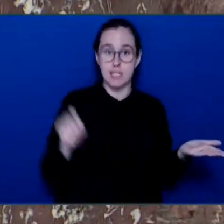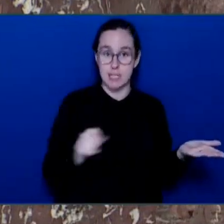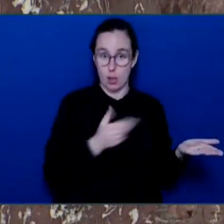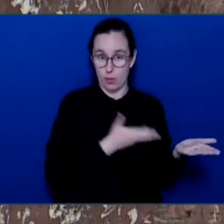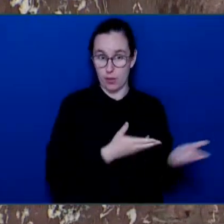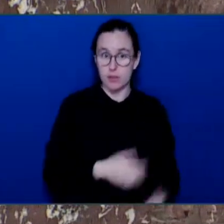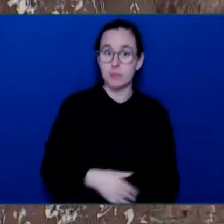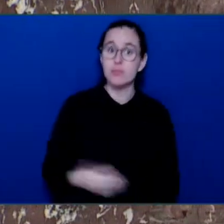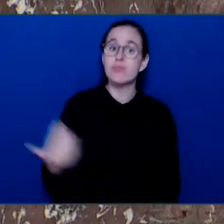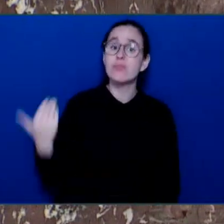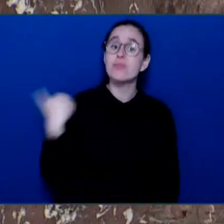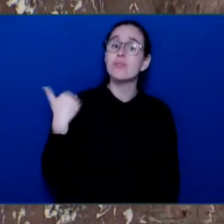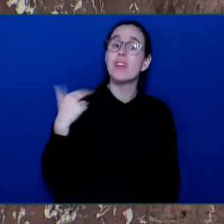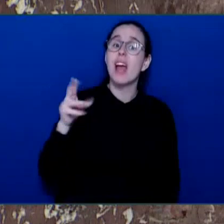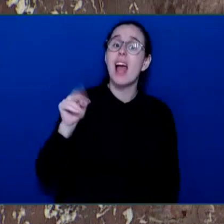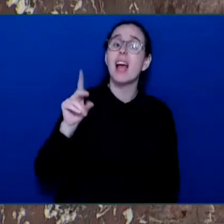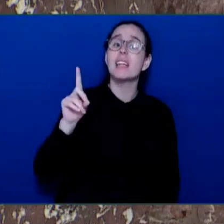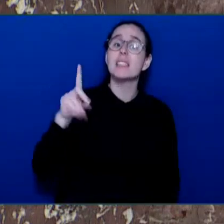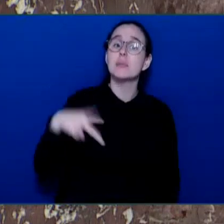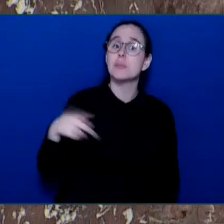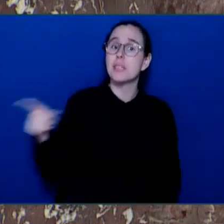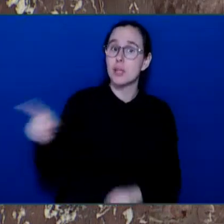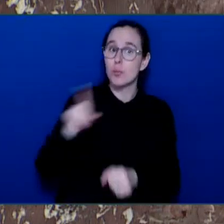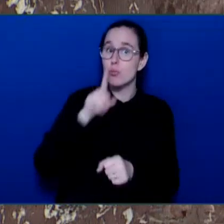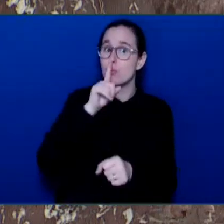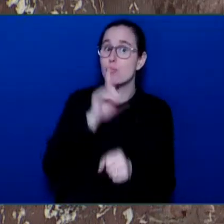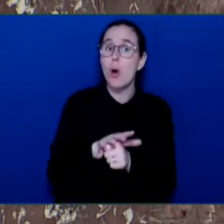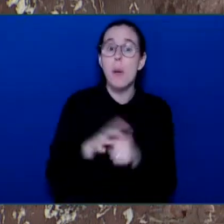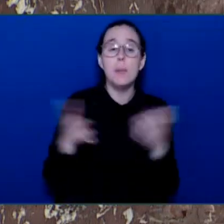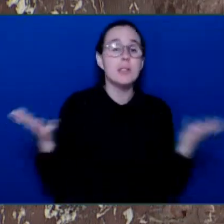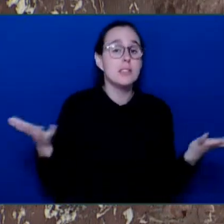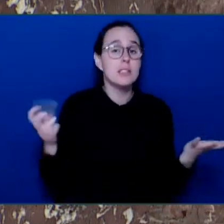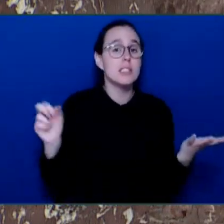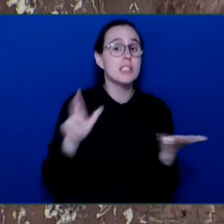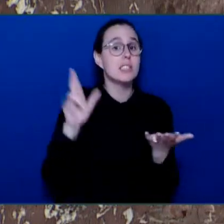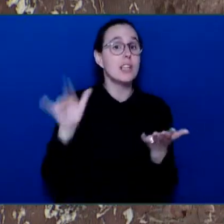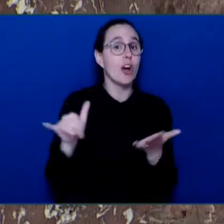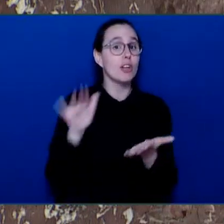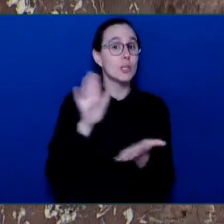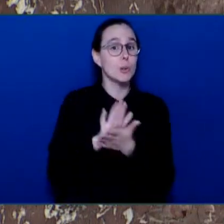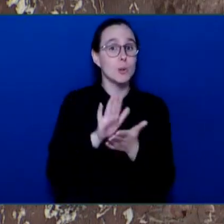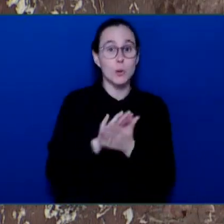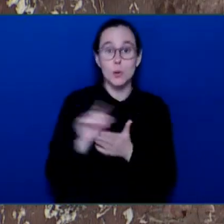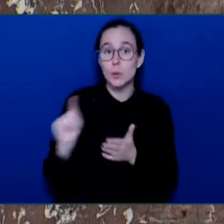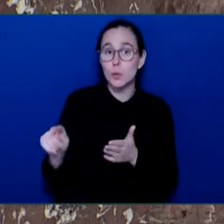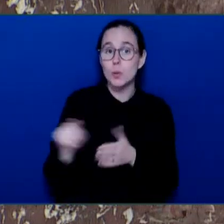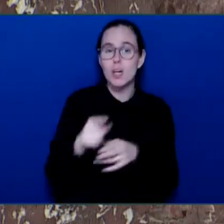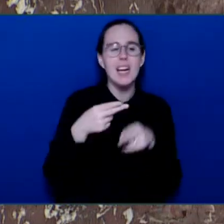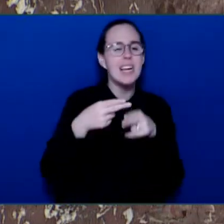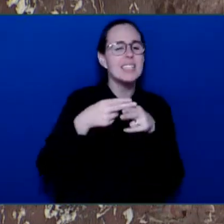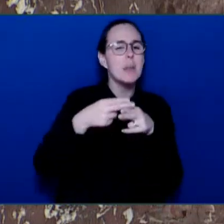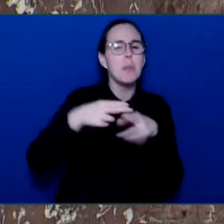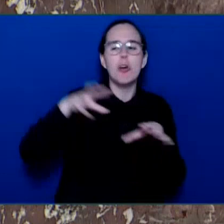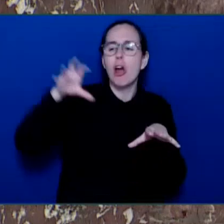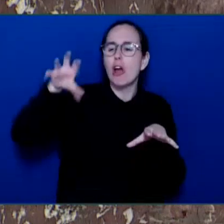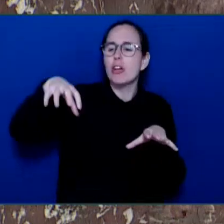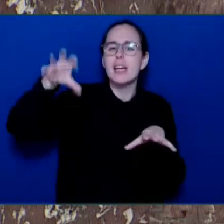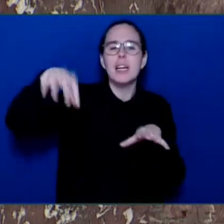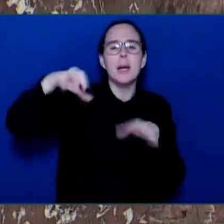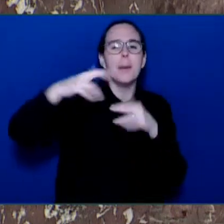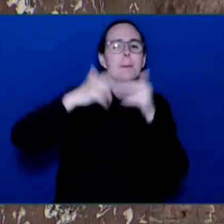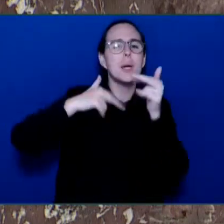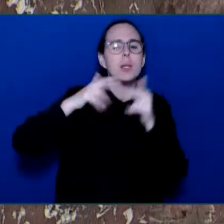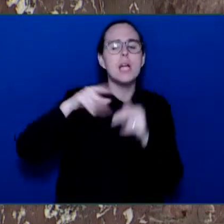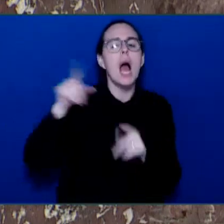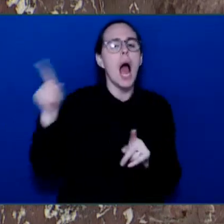in Surrey in 4 years, but instead they've done the exact opposite. We now have more portables in Surrey than ever before.